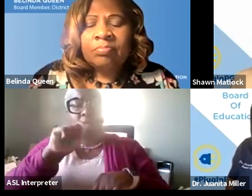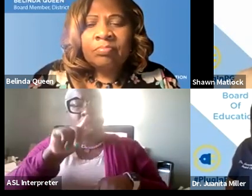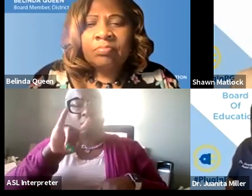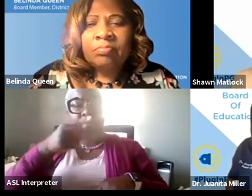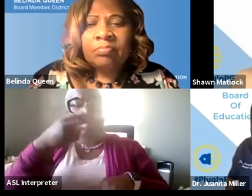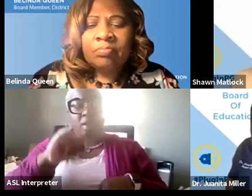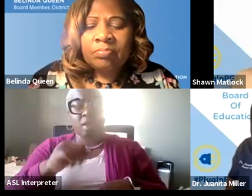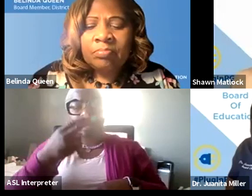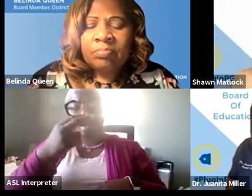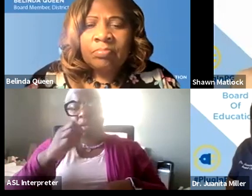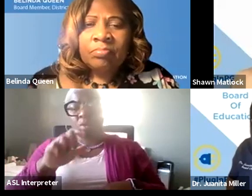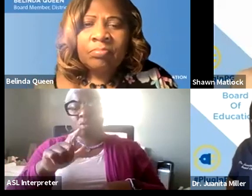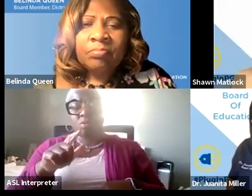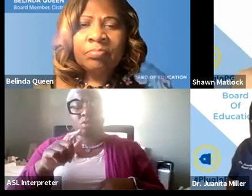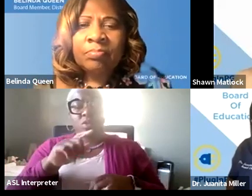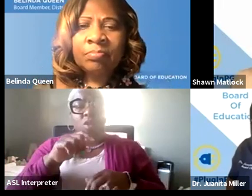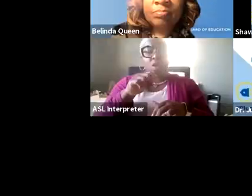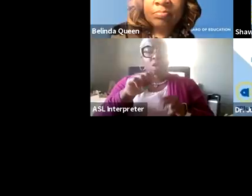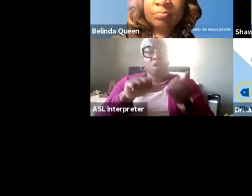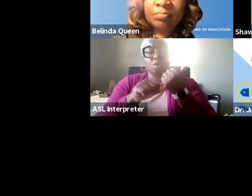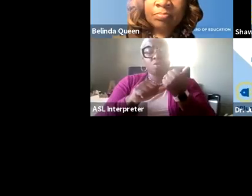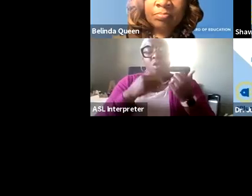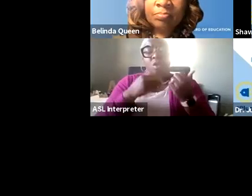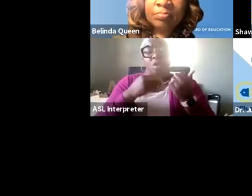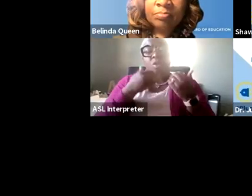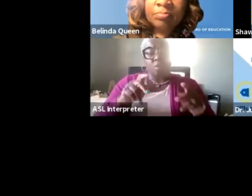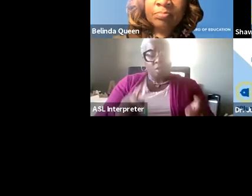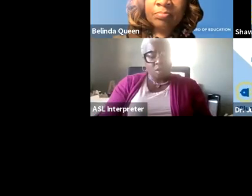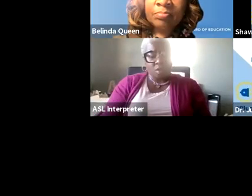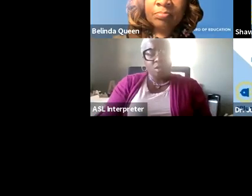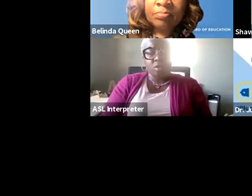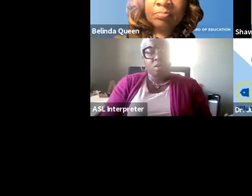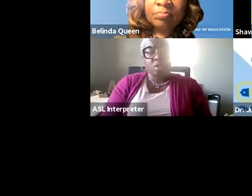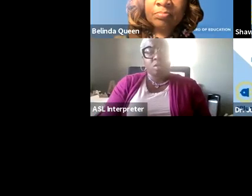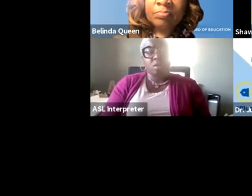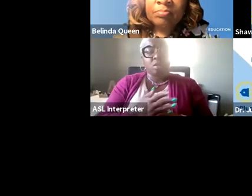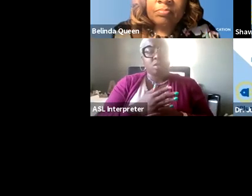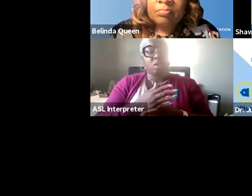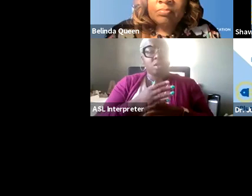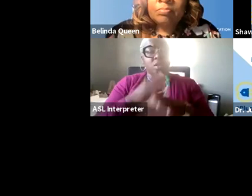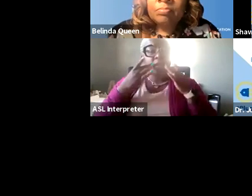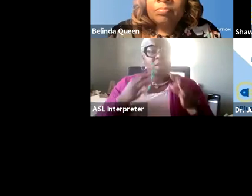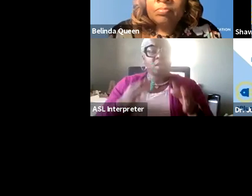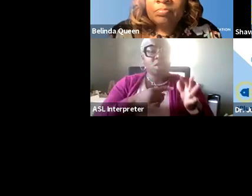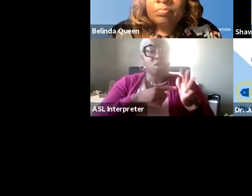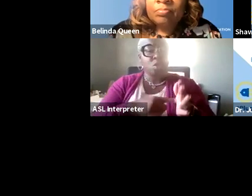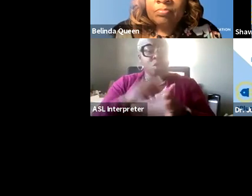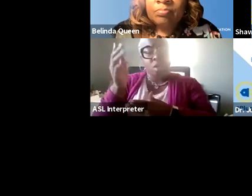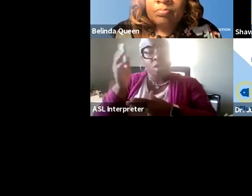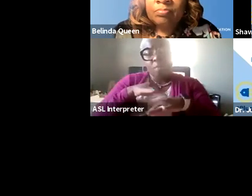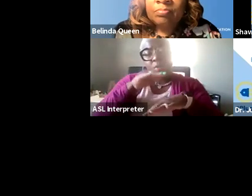Community Association. Thank you for this opportunity to express our support for the decisions reflected in the